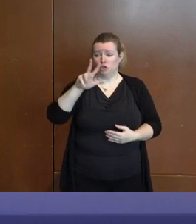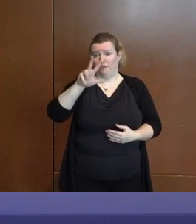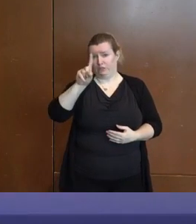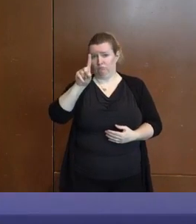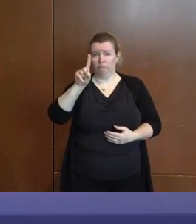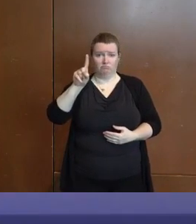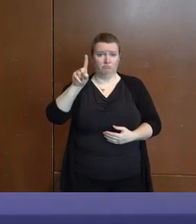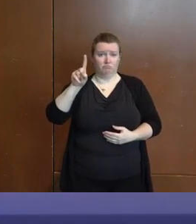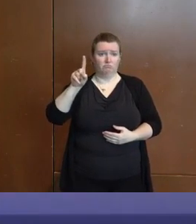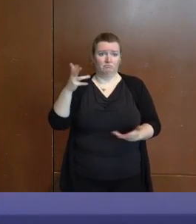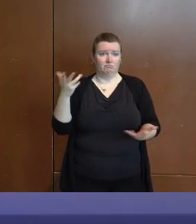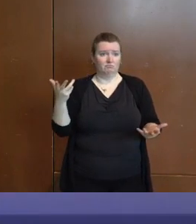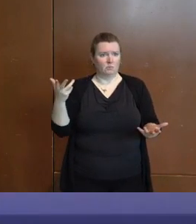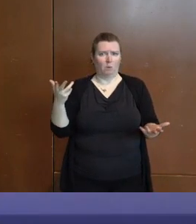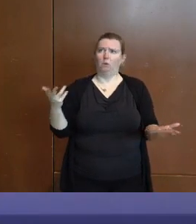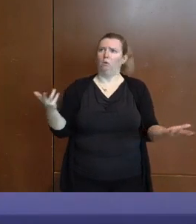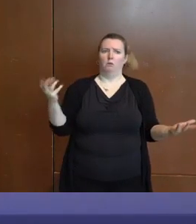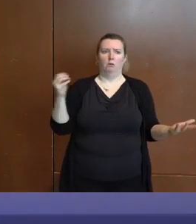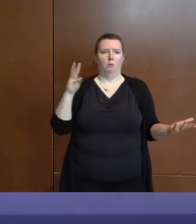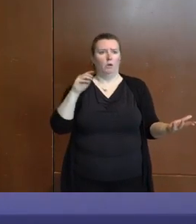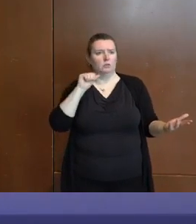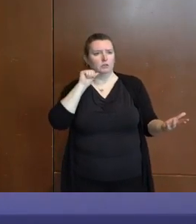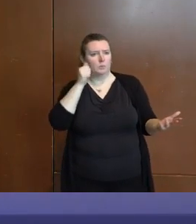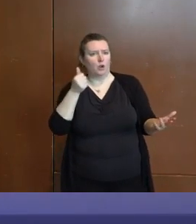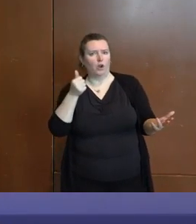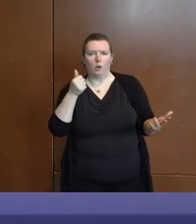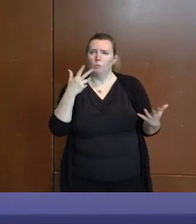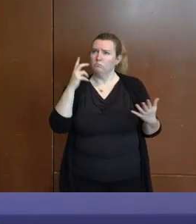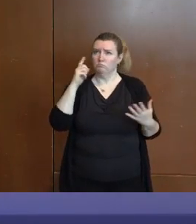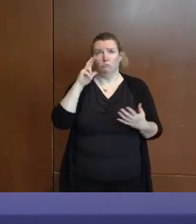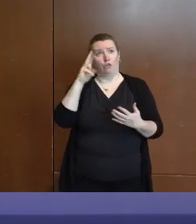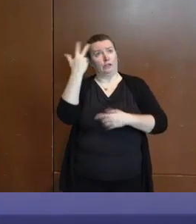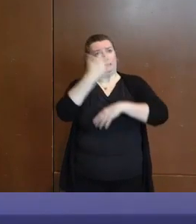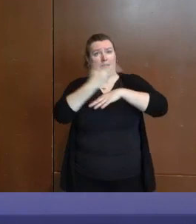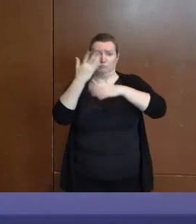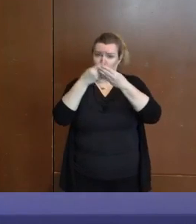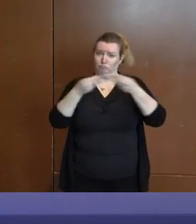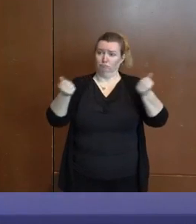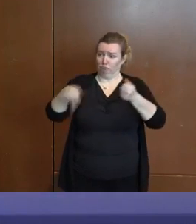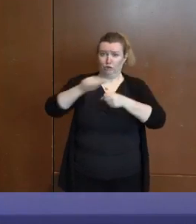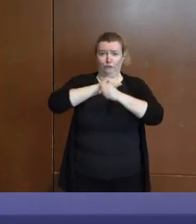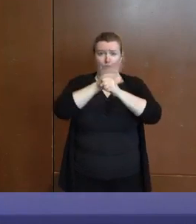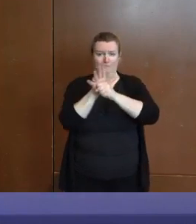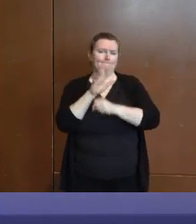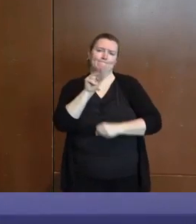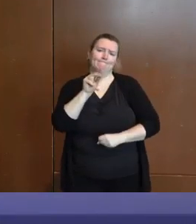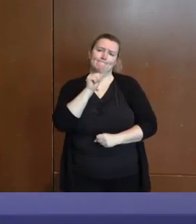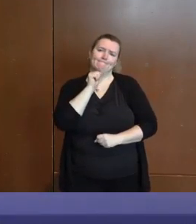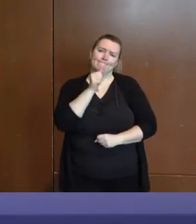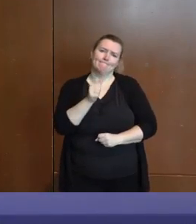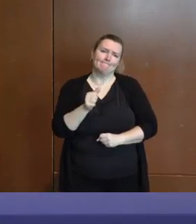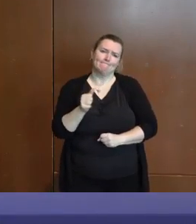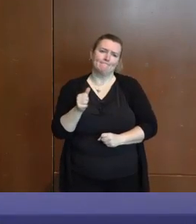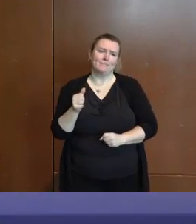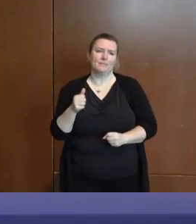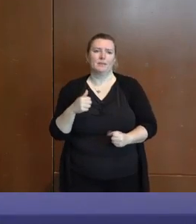days. I'll be the happiest guy in New Jersey, if not America or the world, if I'm wrong.